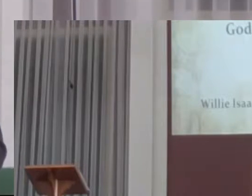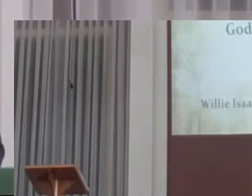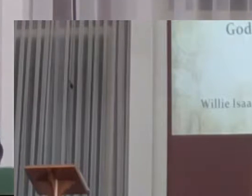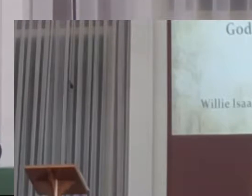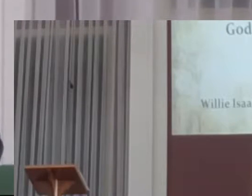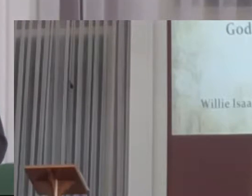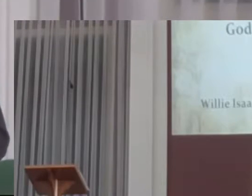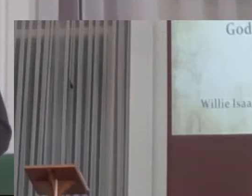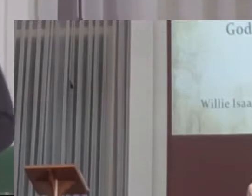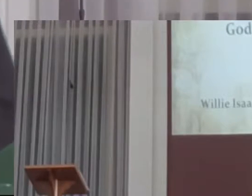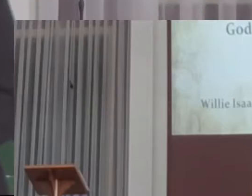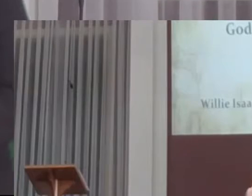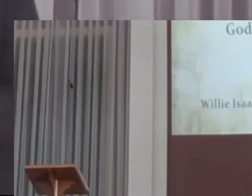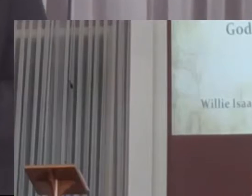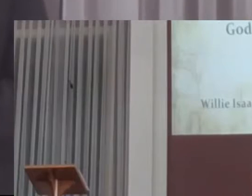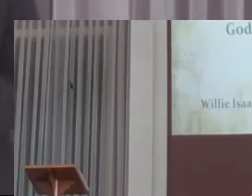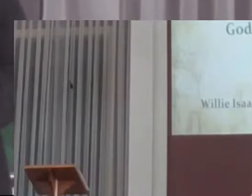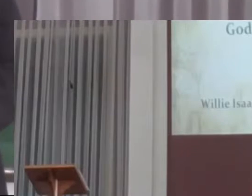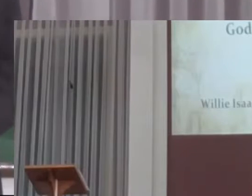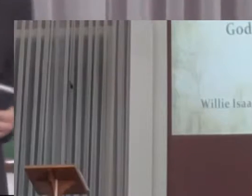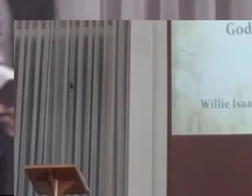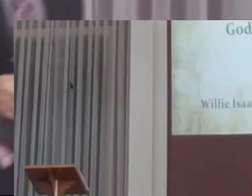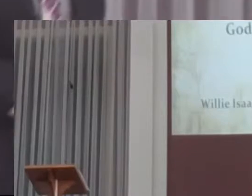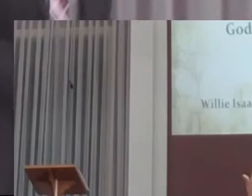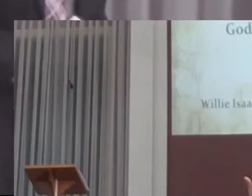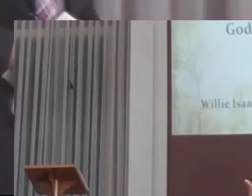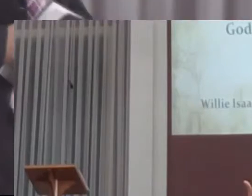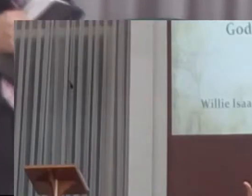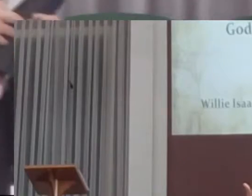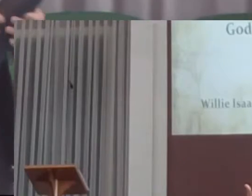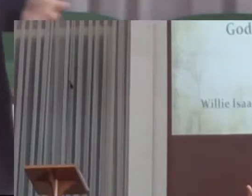on each other, not just upon ourselves.